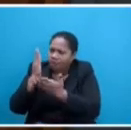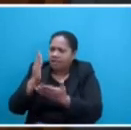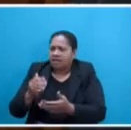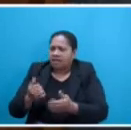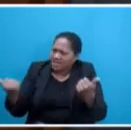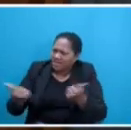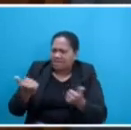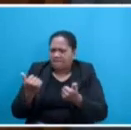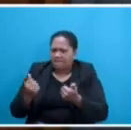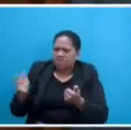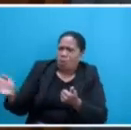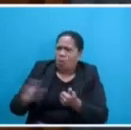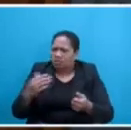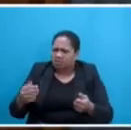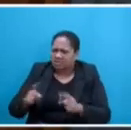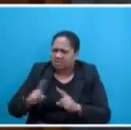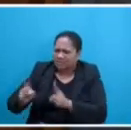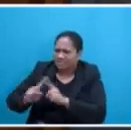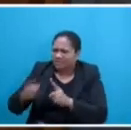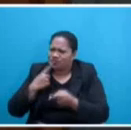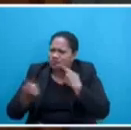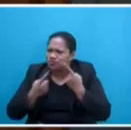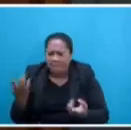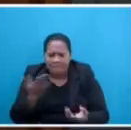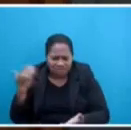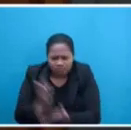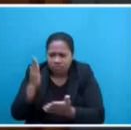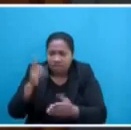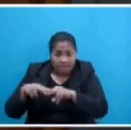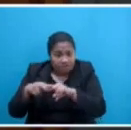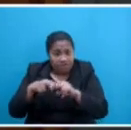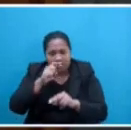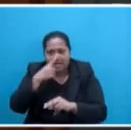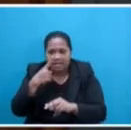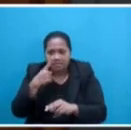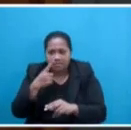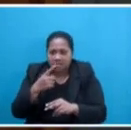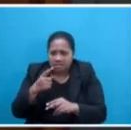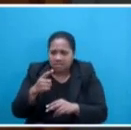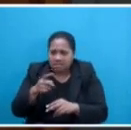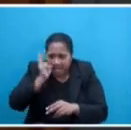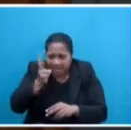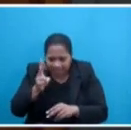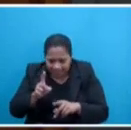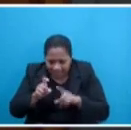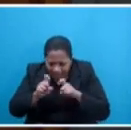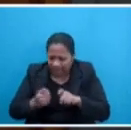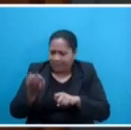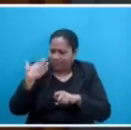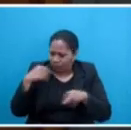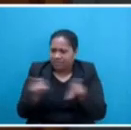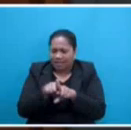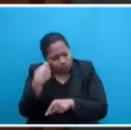of politics. Fiji cannot afford to be caught in the cycle again. The message you are spreading